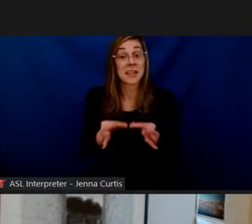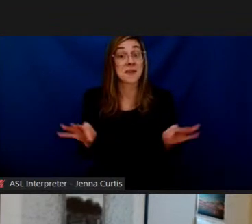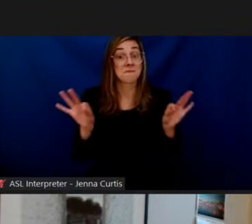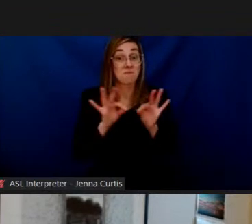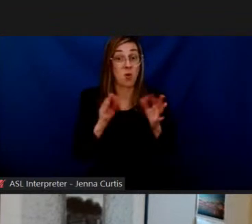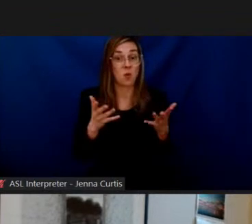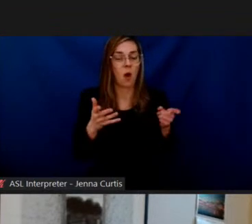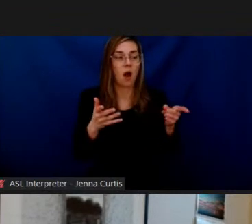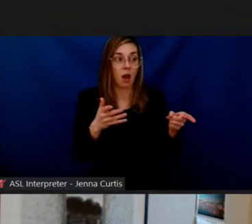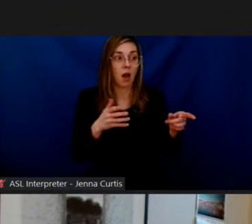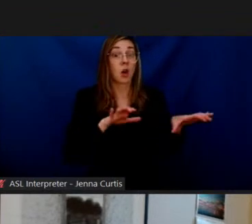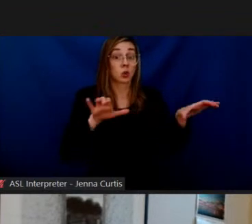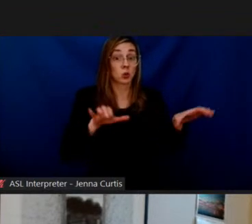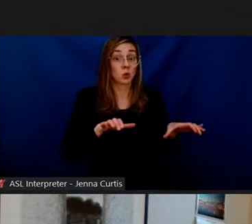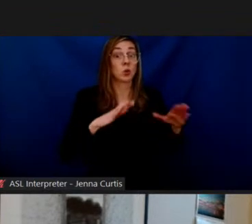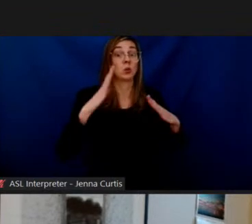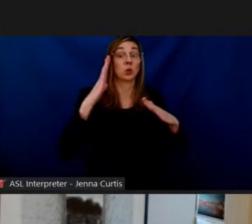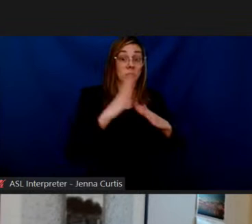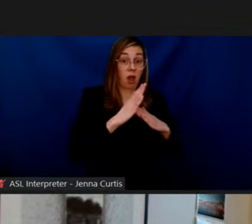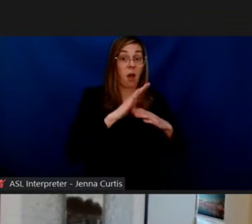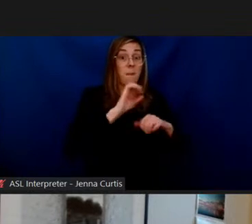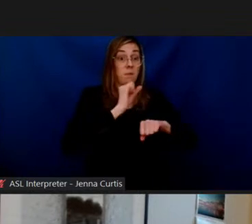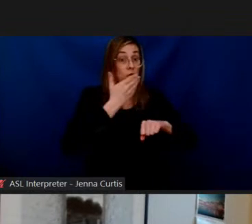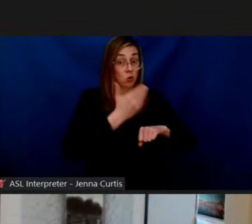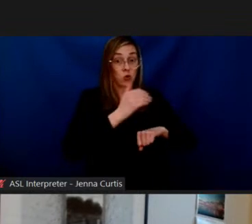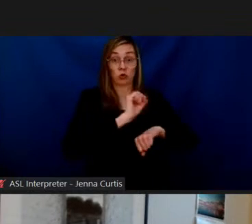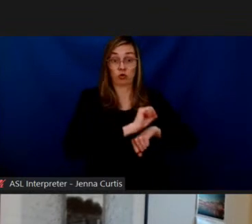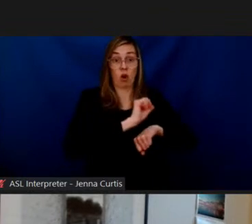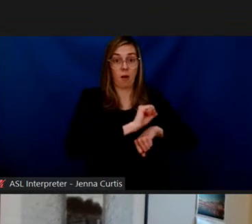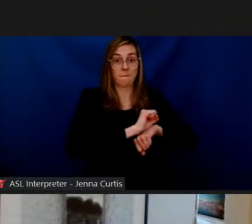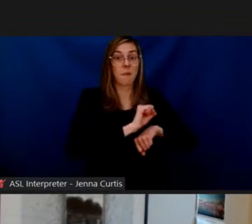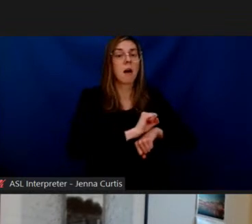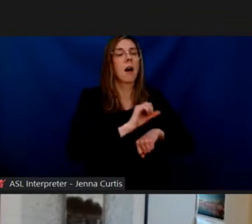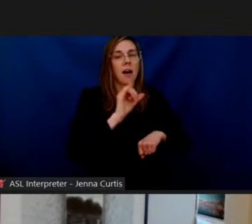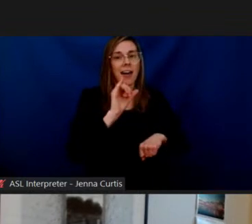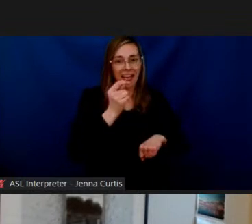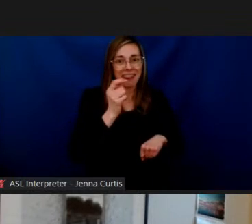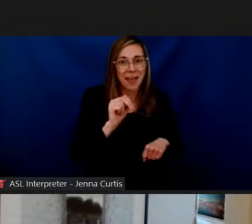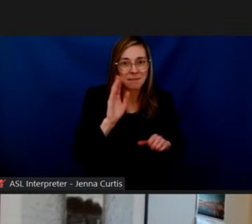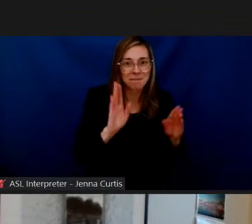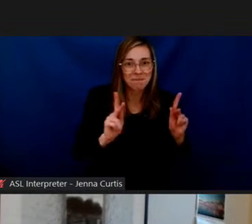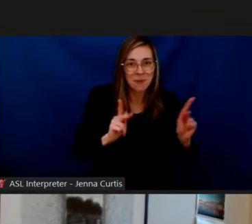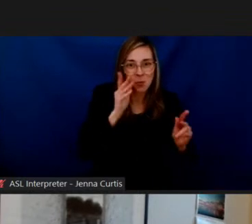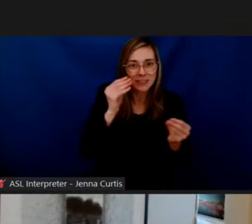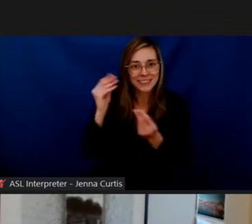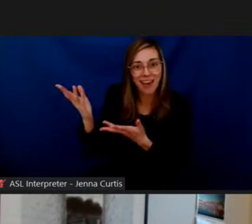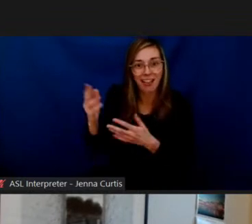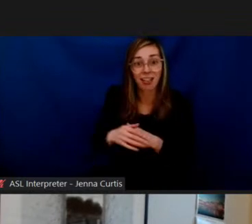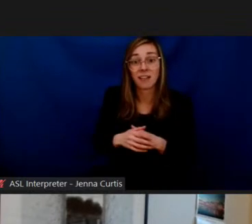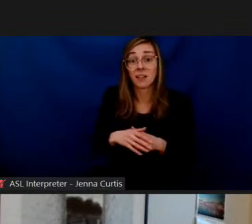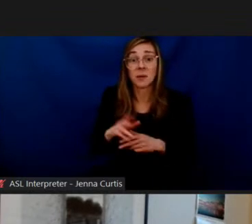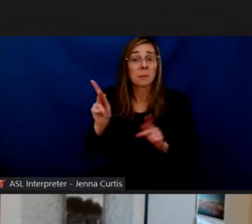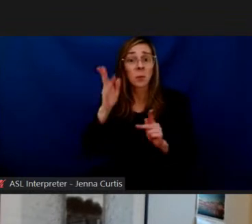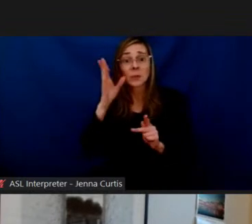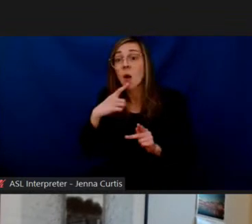job and people hear about it. It's safe, they treat you right. And for some of the folks that are on the